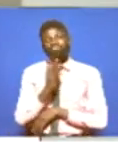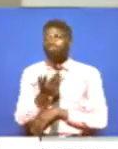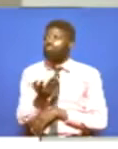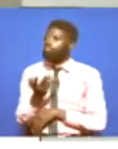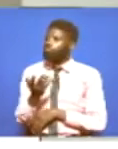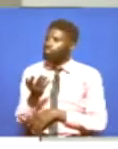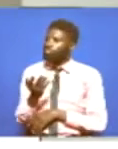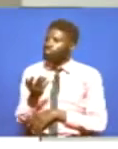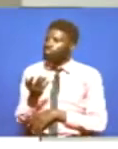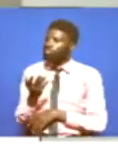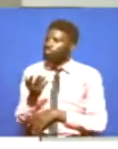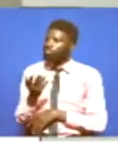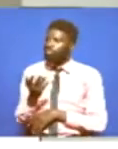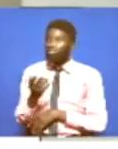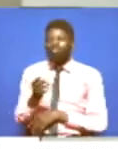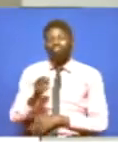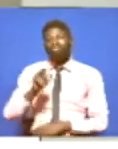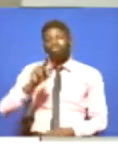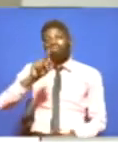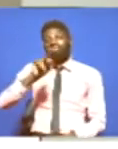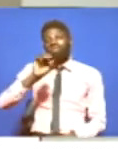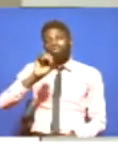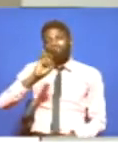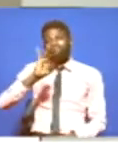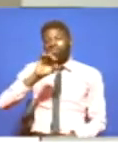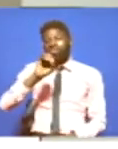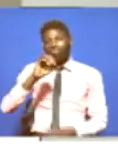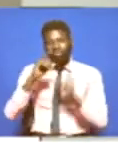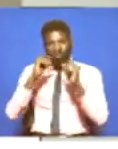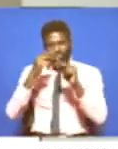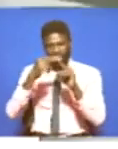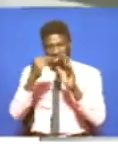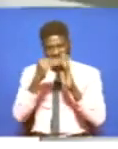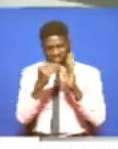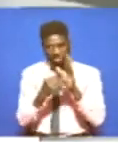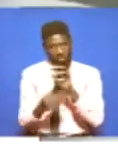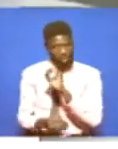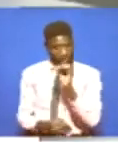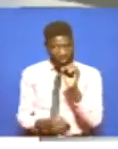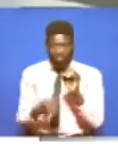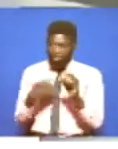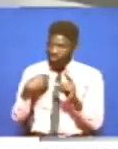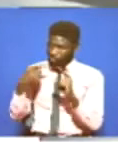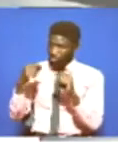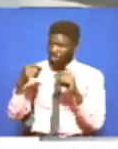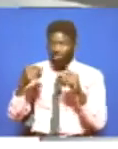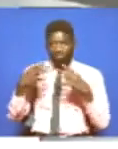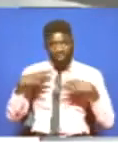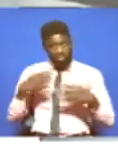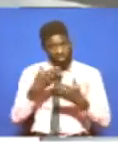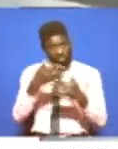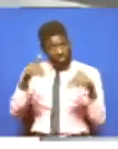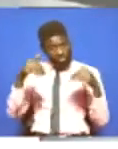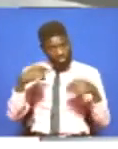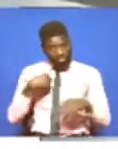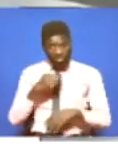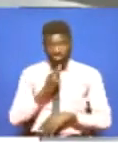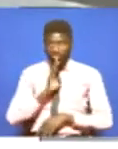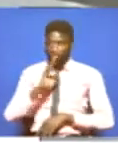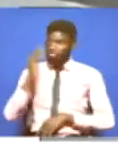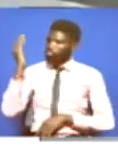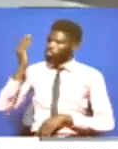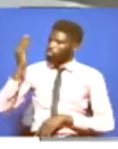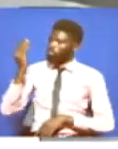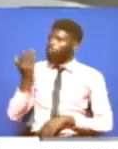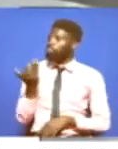And Gerard Kopio said, no, you are not on the list. And I said, but the people are waiting for me to talk to them. Yes, the